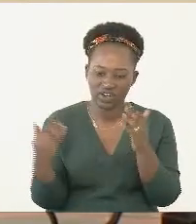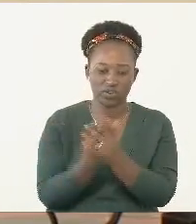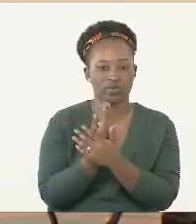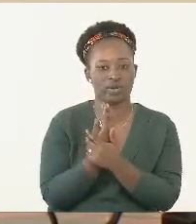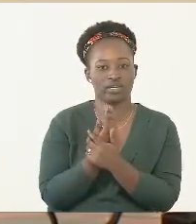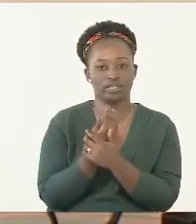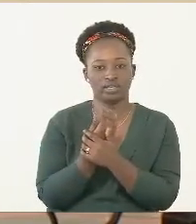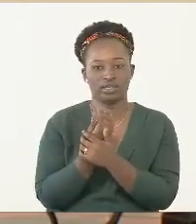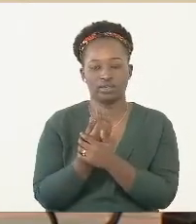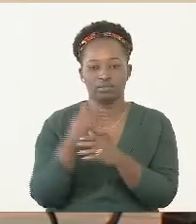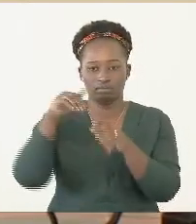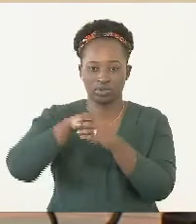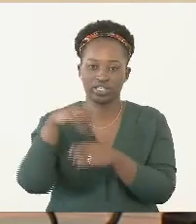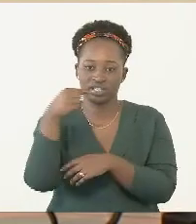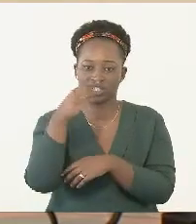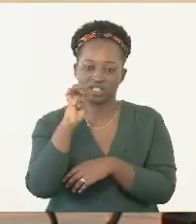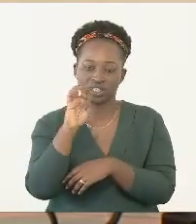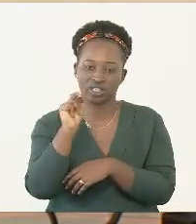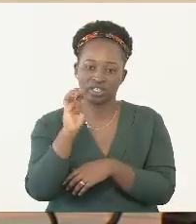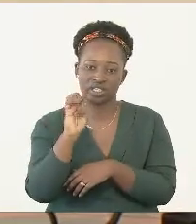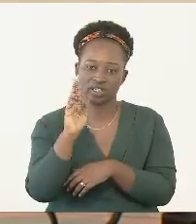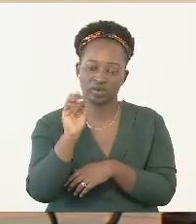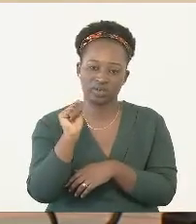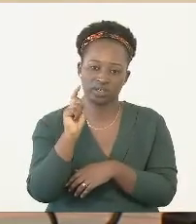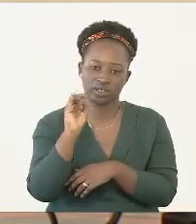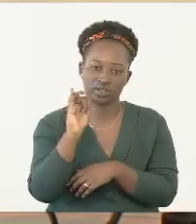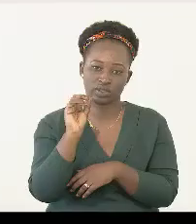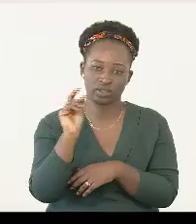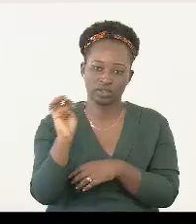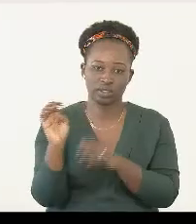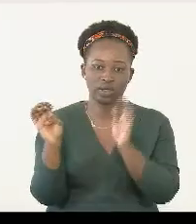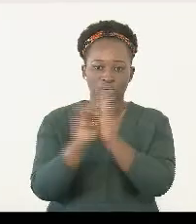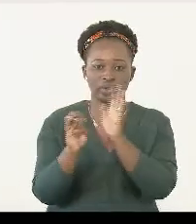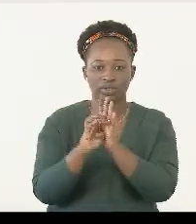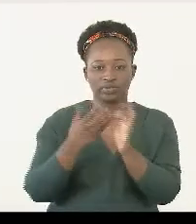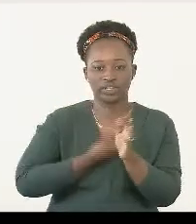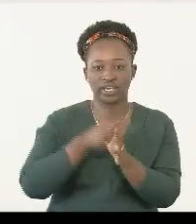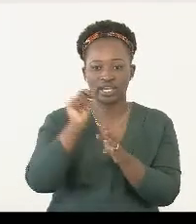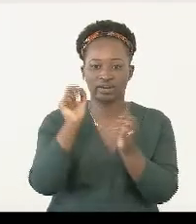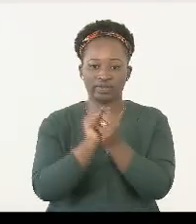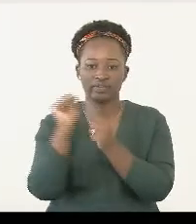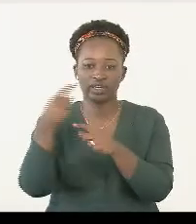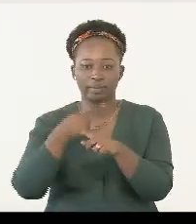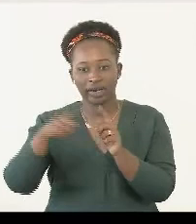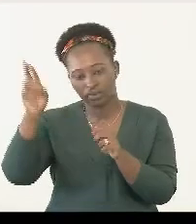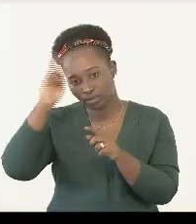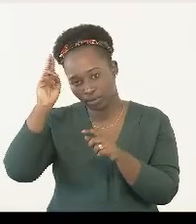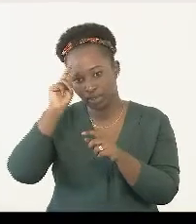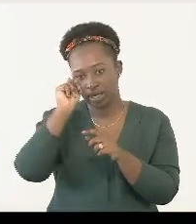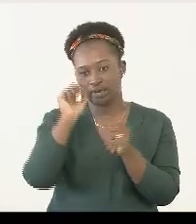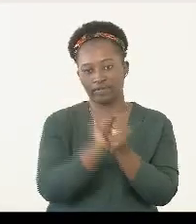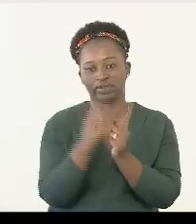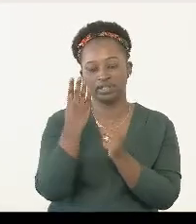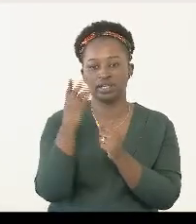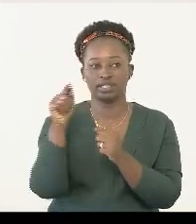certain sections along generations, like we do have here. N15 isotope remains, but combined in strands with 14.